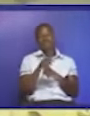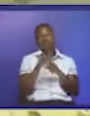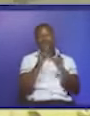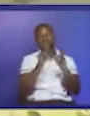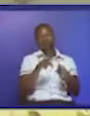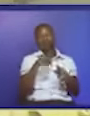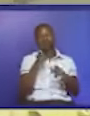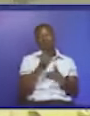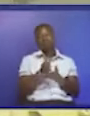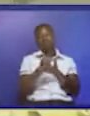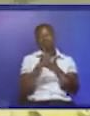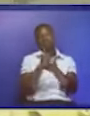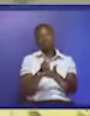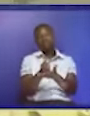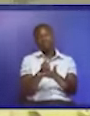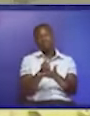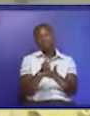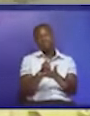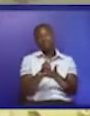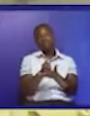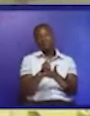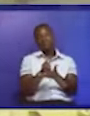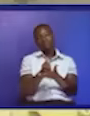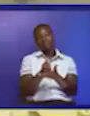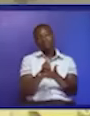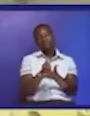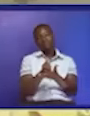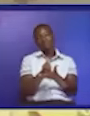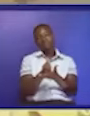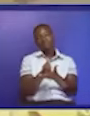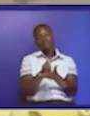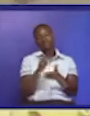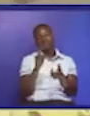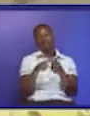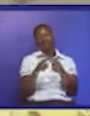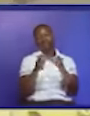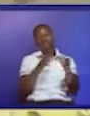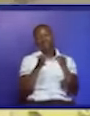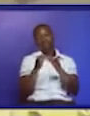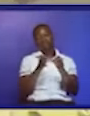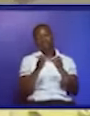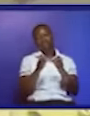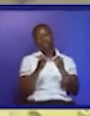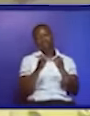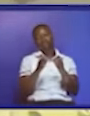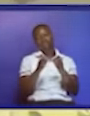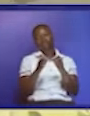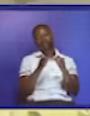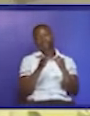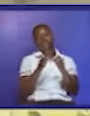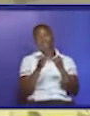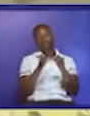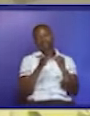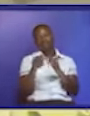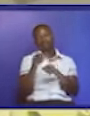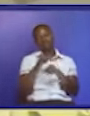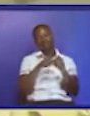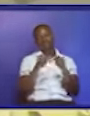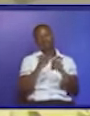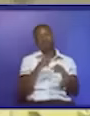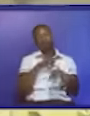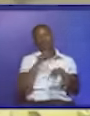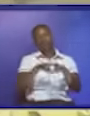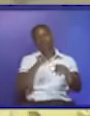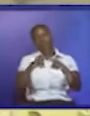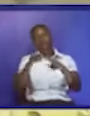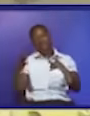helps to define the civilizations and the realities of nations. The third and the highest